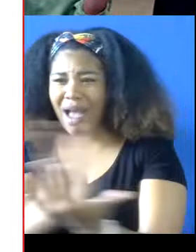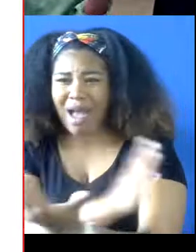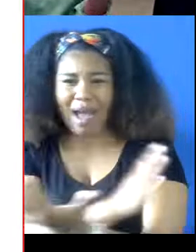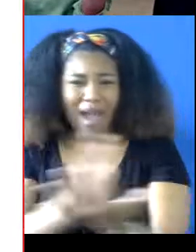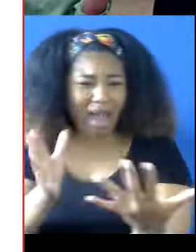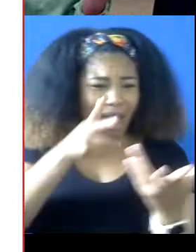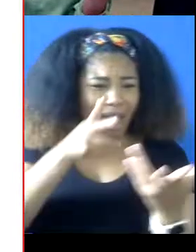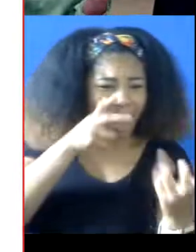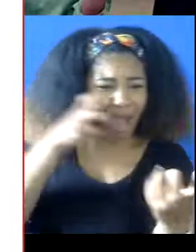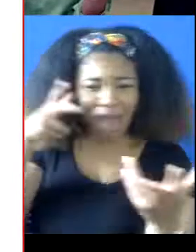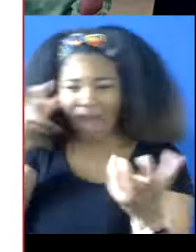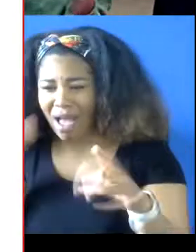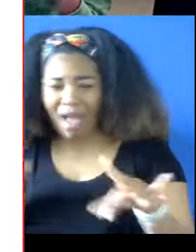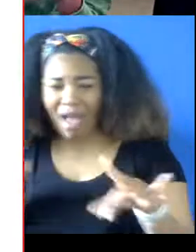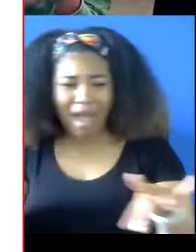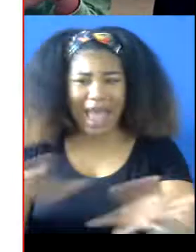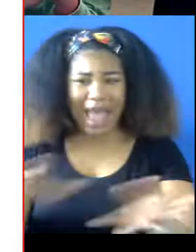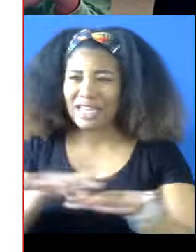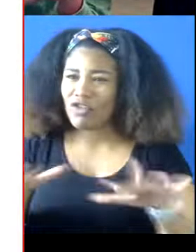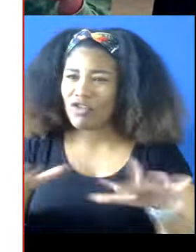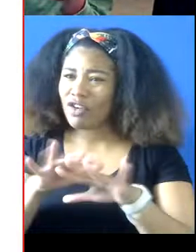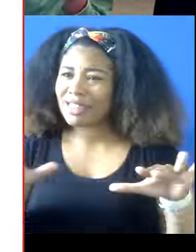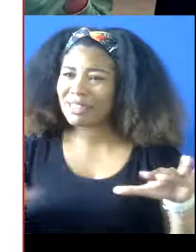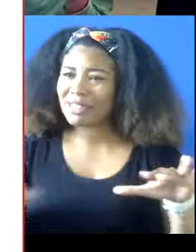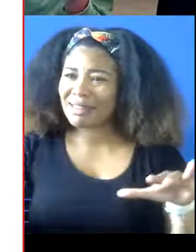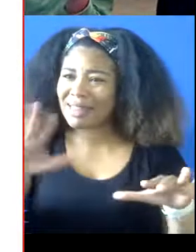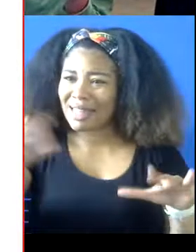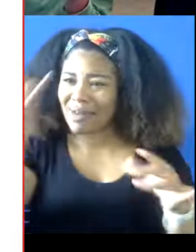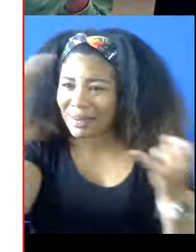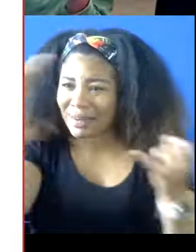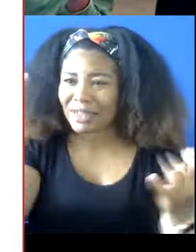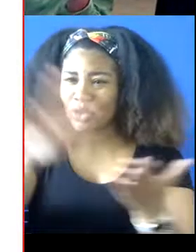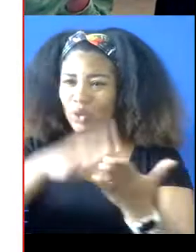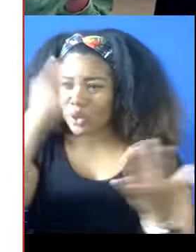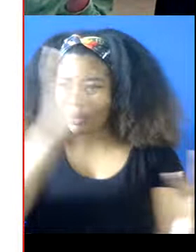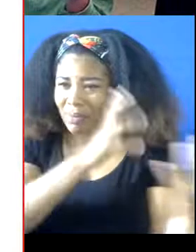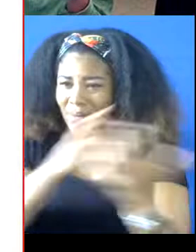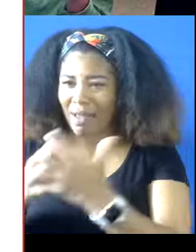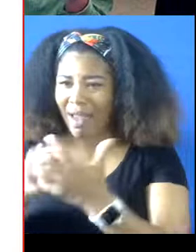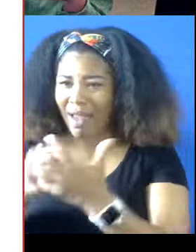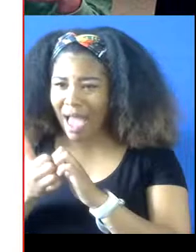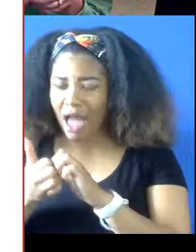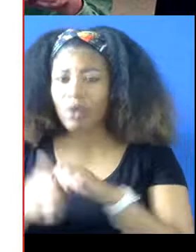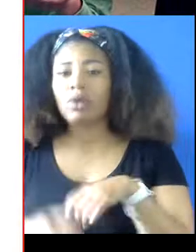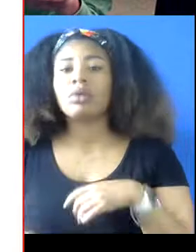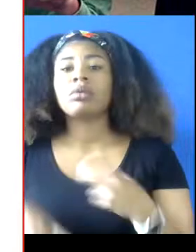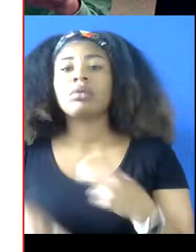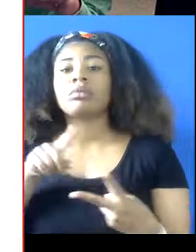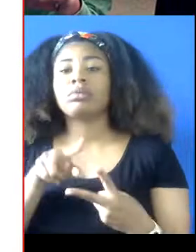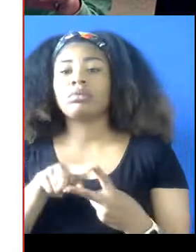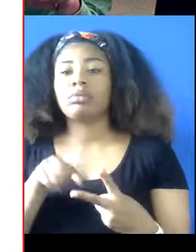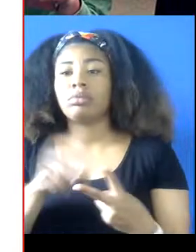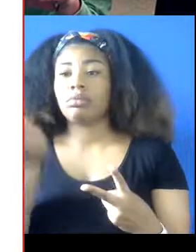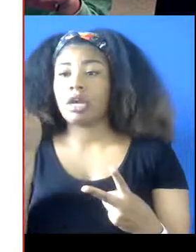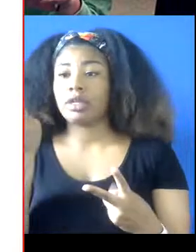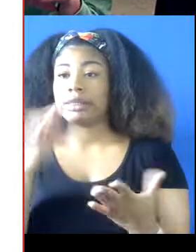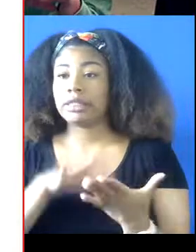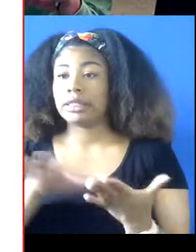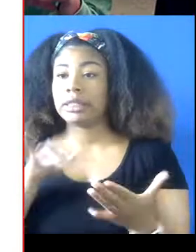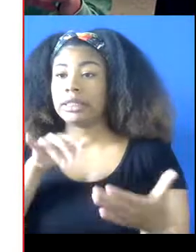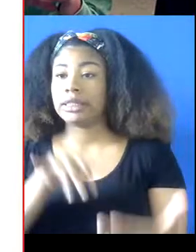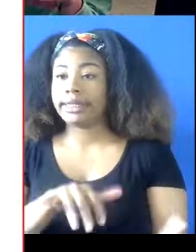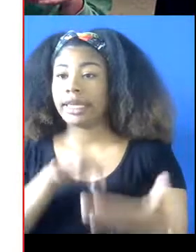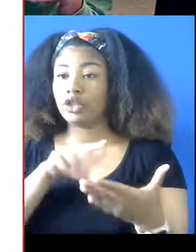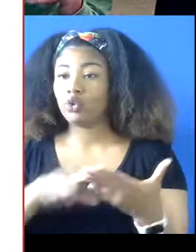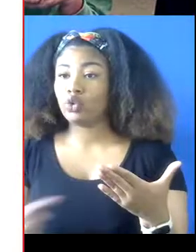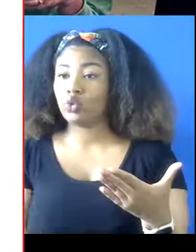really differentiating for the learning style? So when we look at the research, there's two studies here that we want to kind of